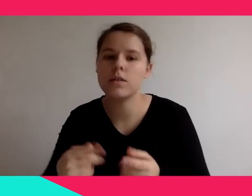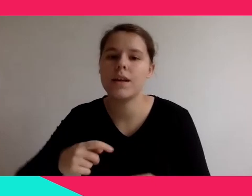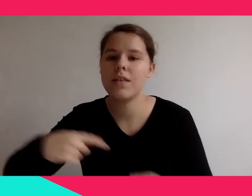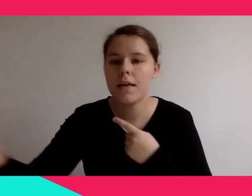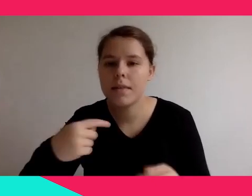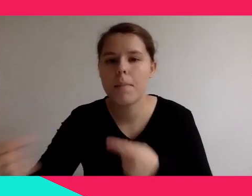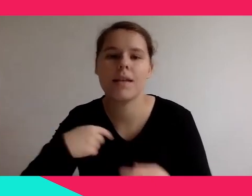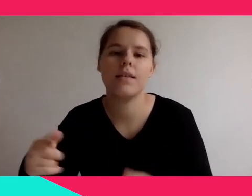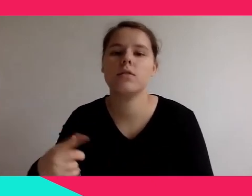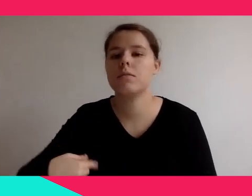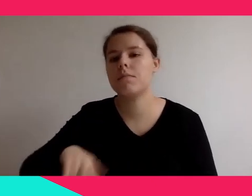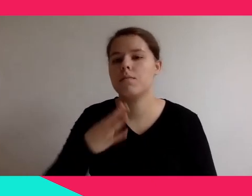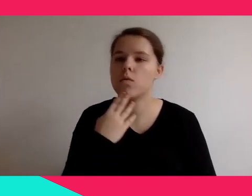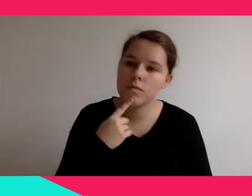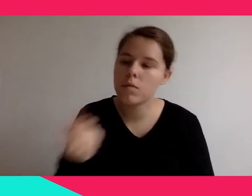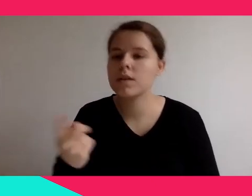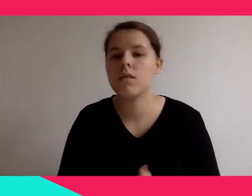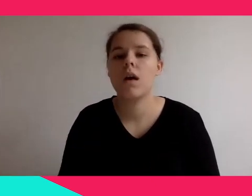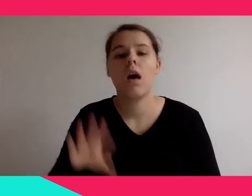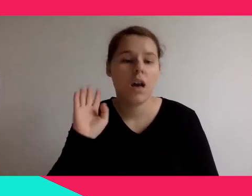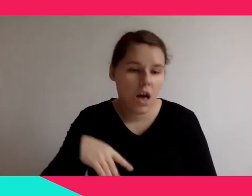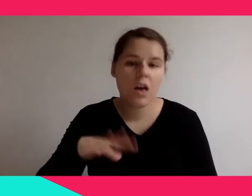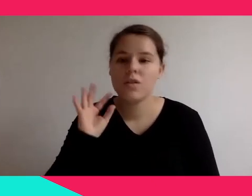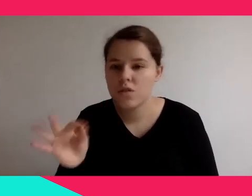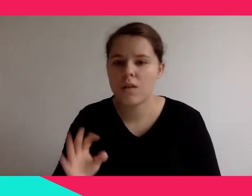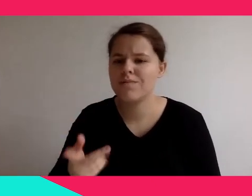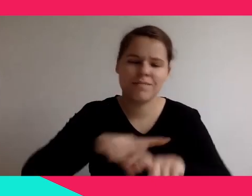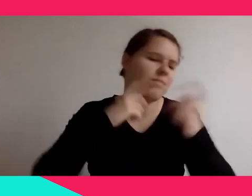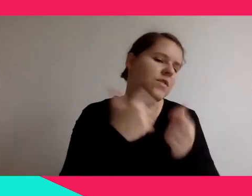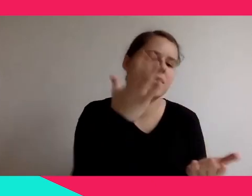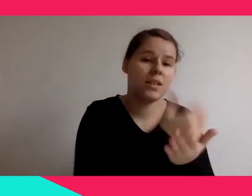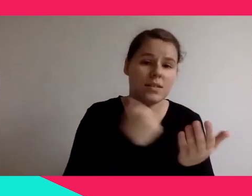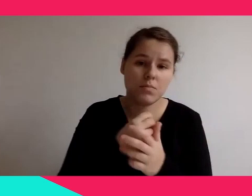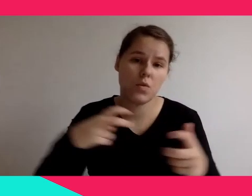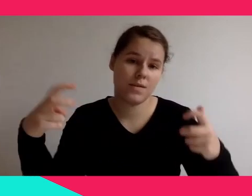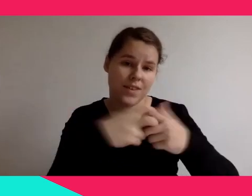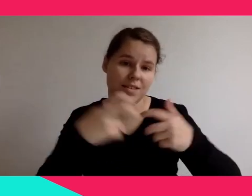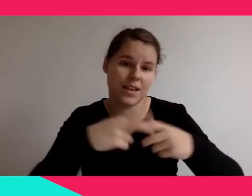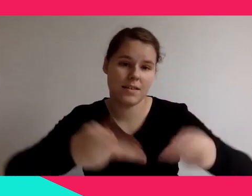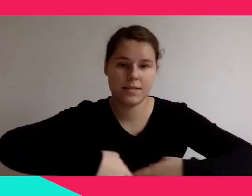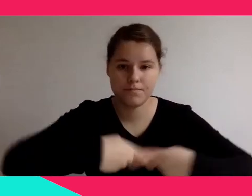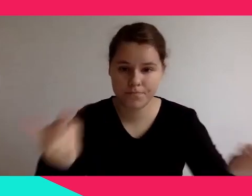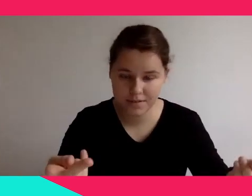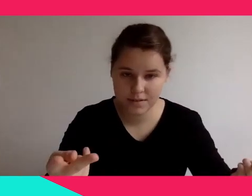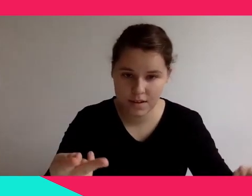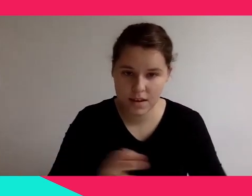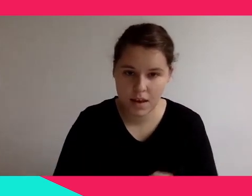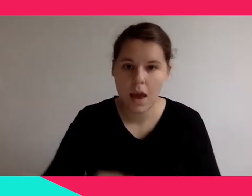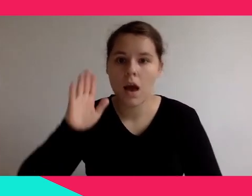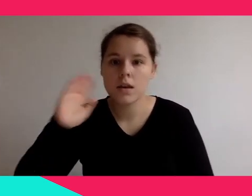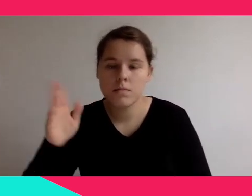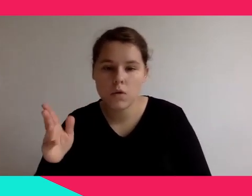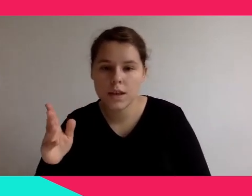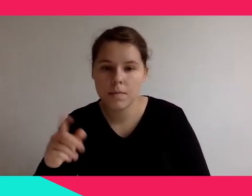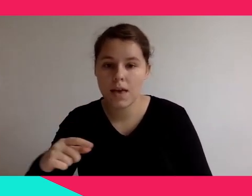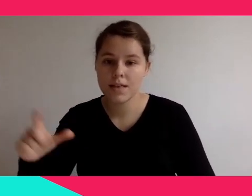images. The commercial department panicked. They said, you're going to blow up our business model. We